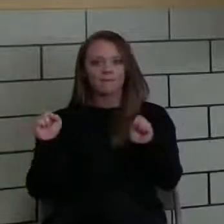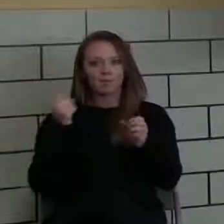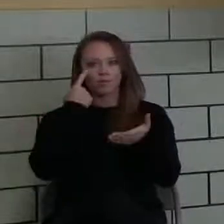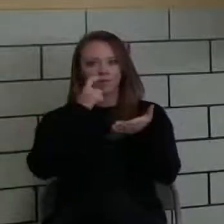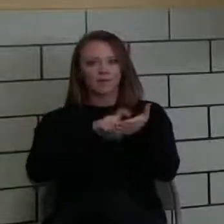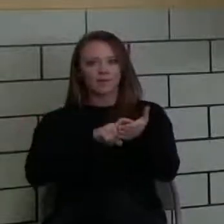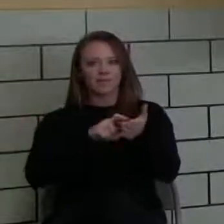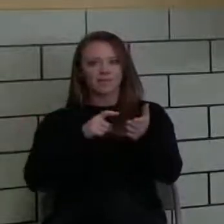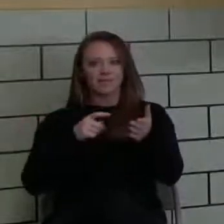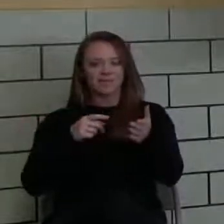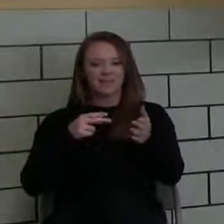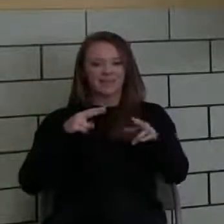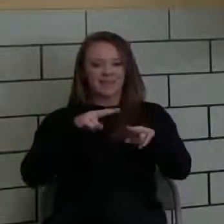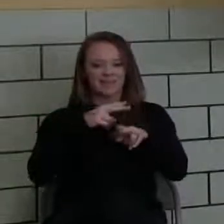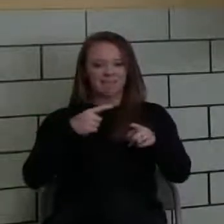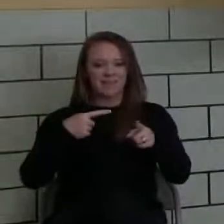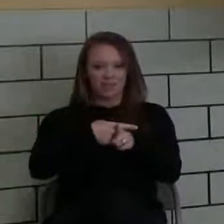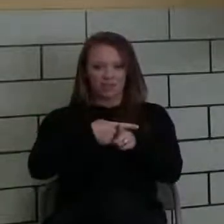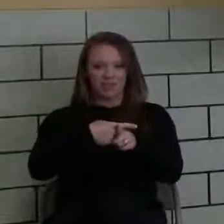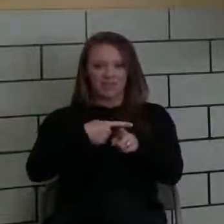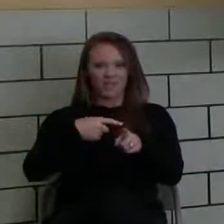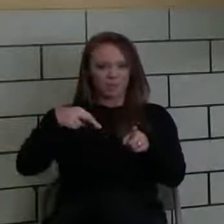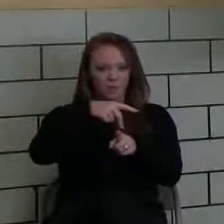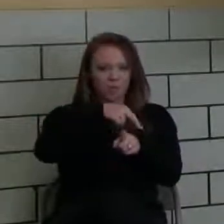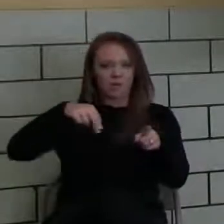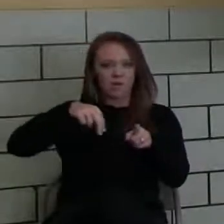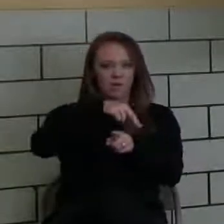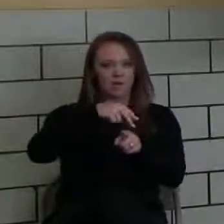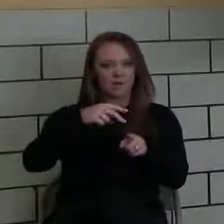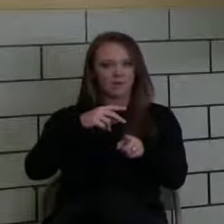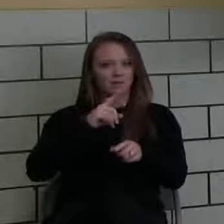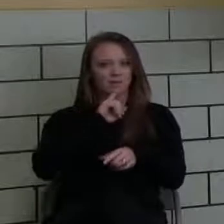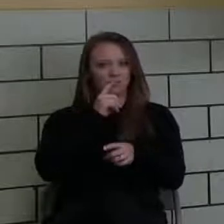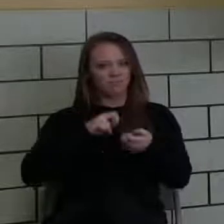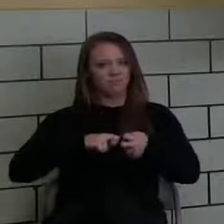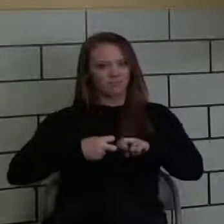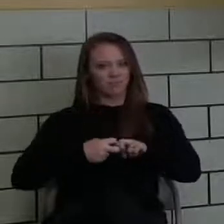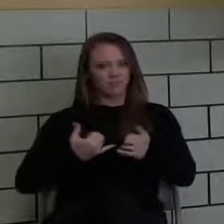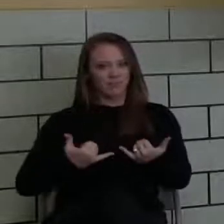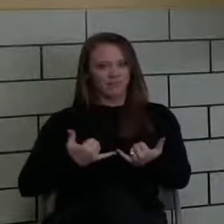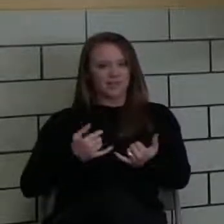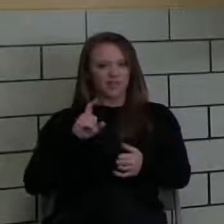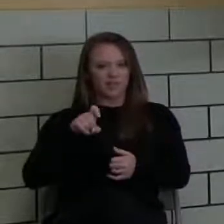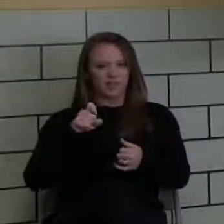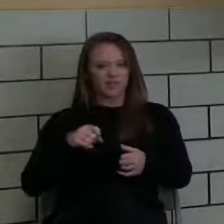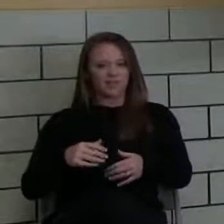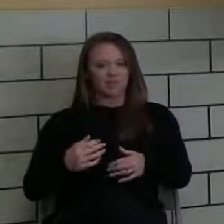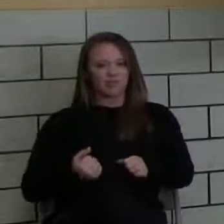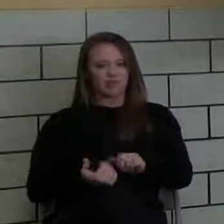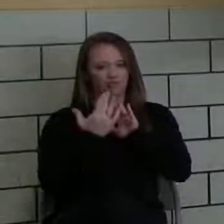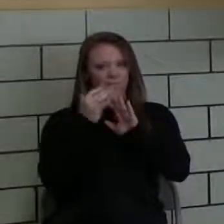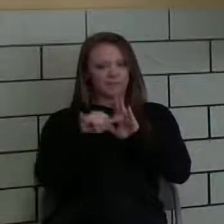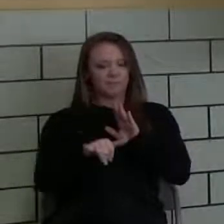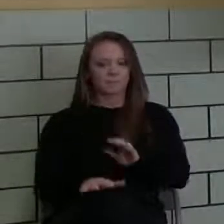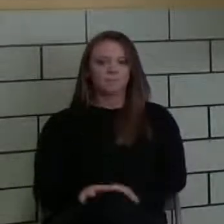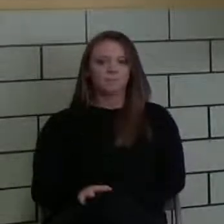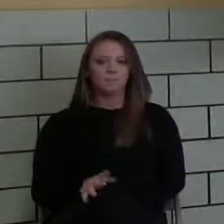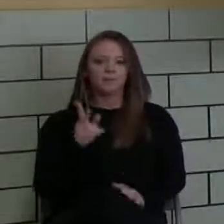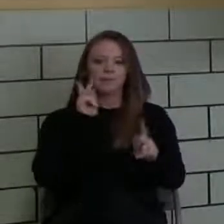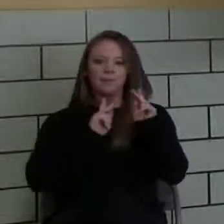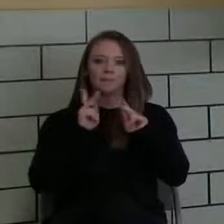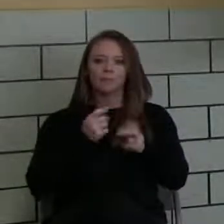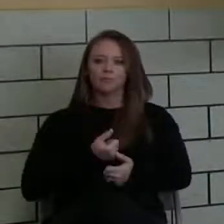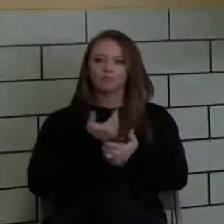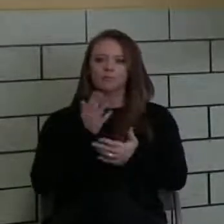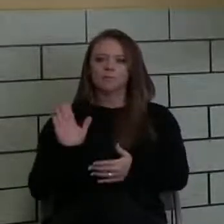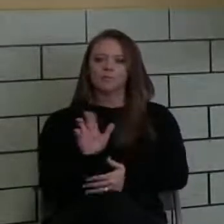are really problematic, and we need to do something to address that. And then, people expressed the desire to